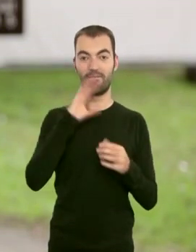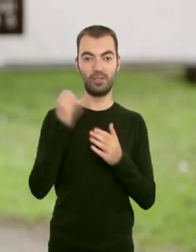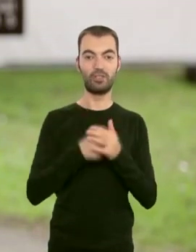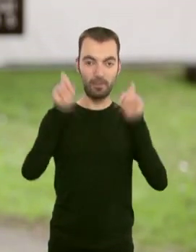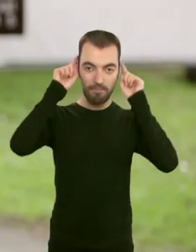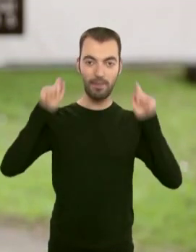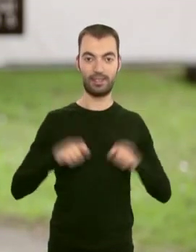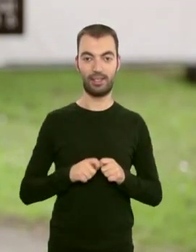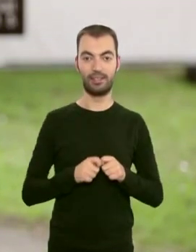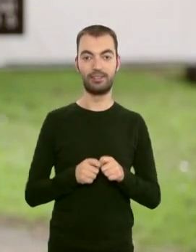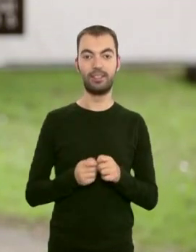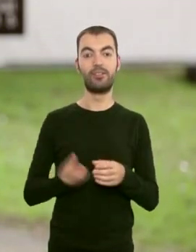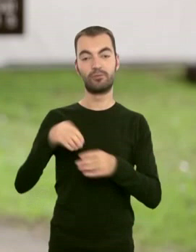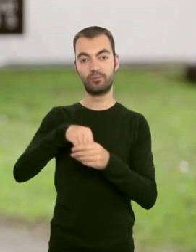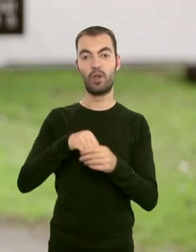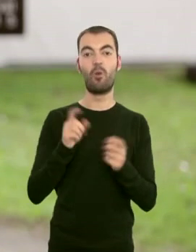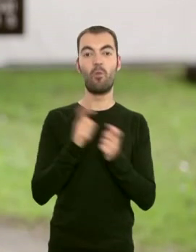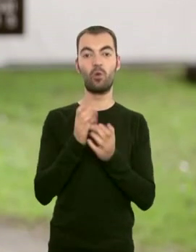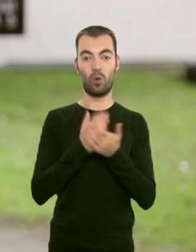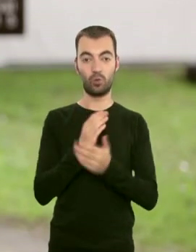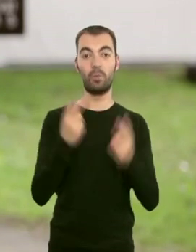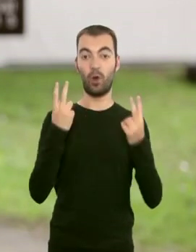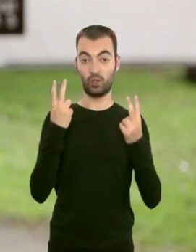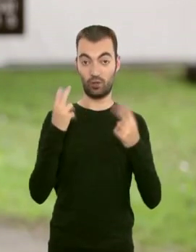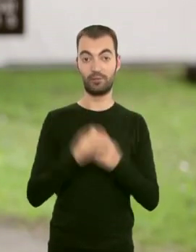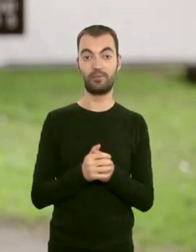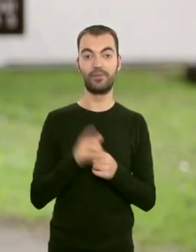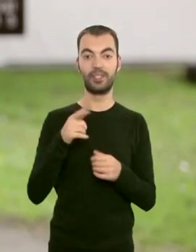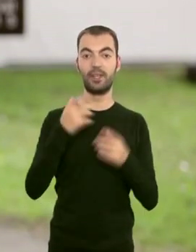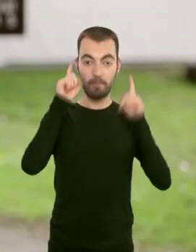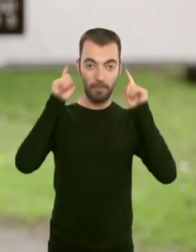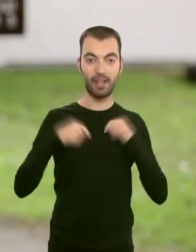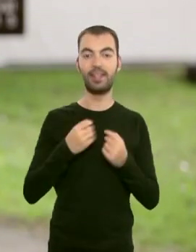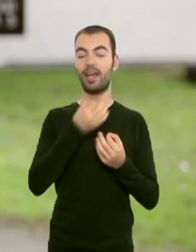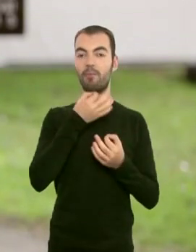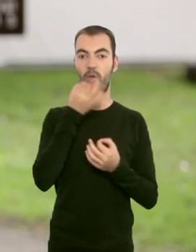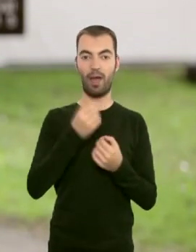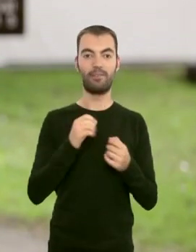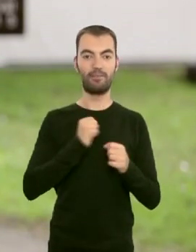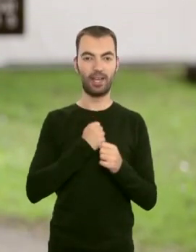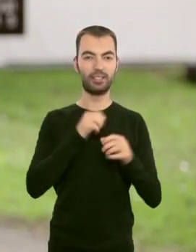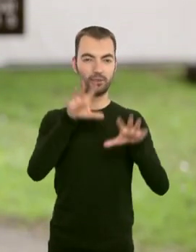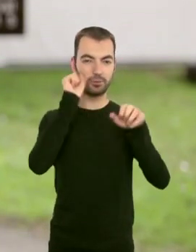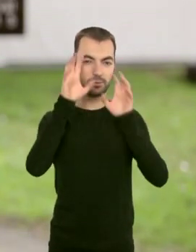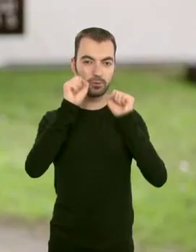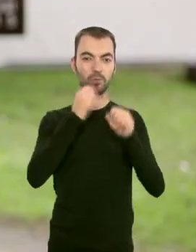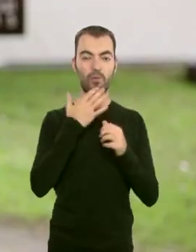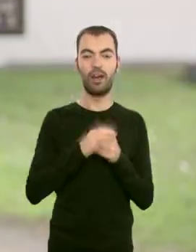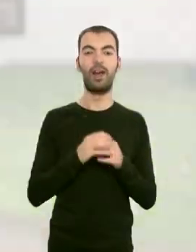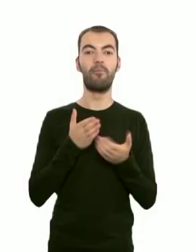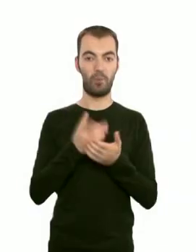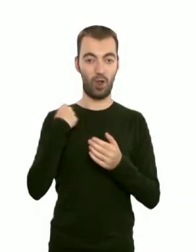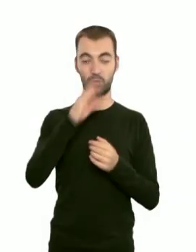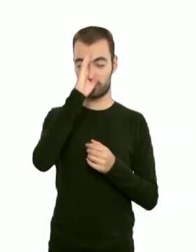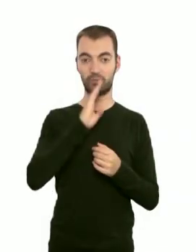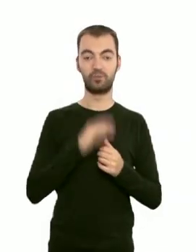induction loop. It was installed in the priority service It improves the understanding of language and helps people with no disabilities.